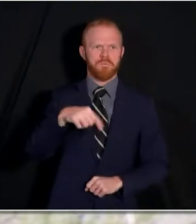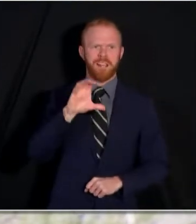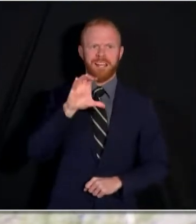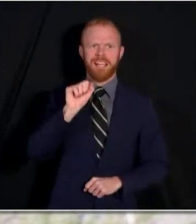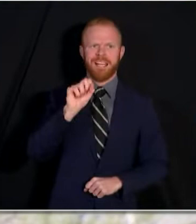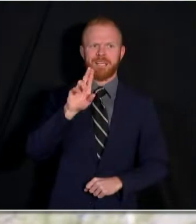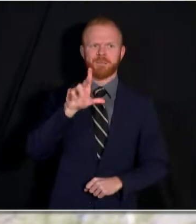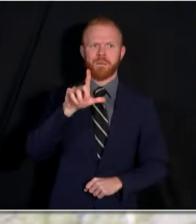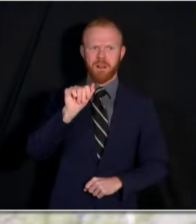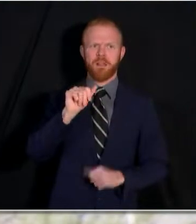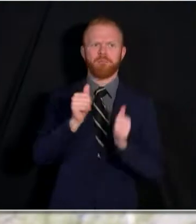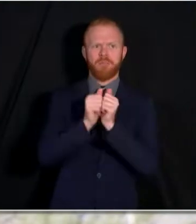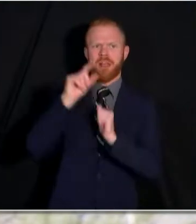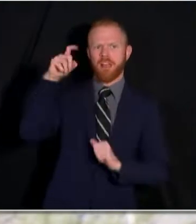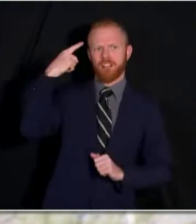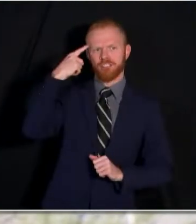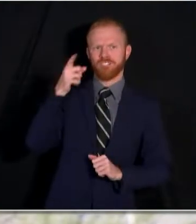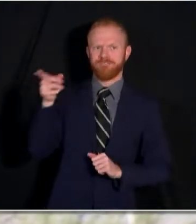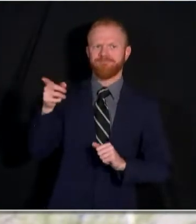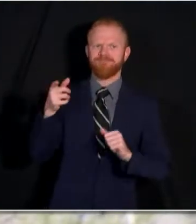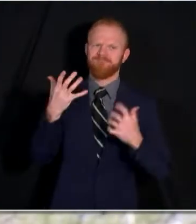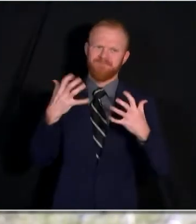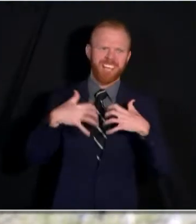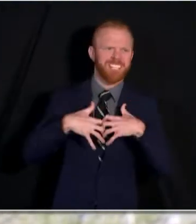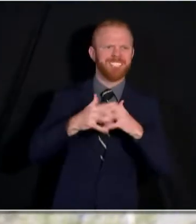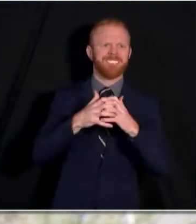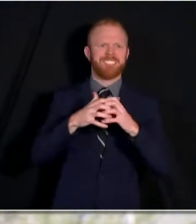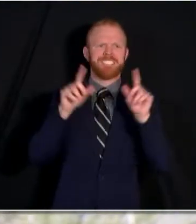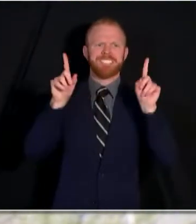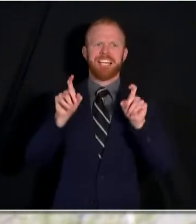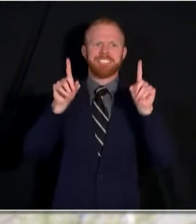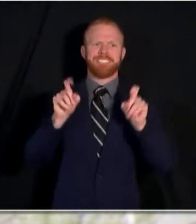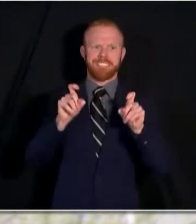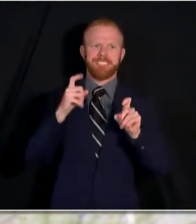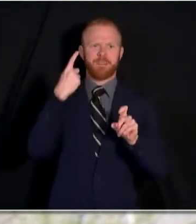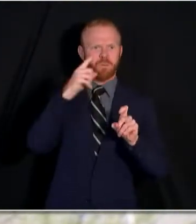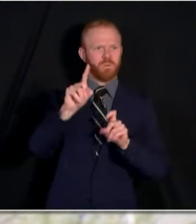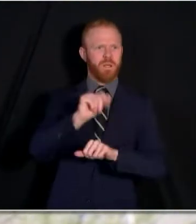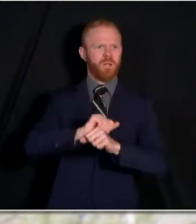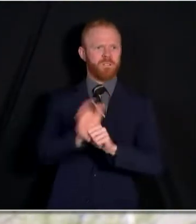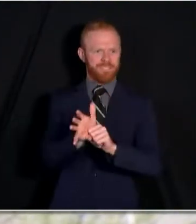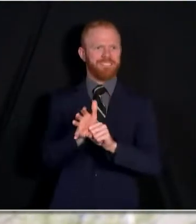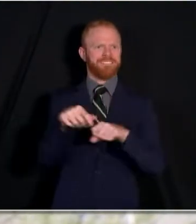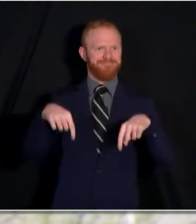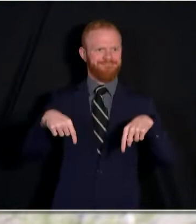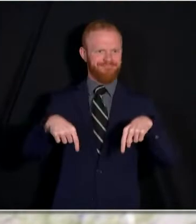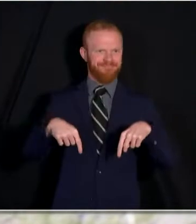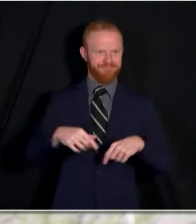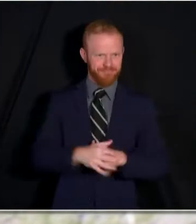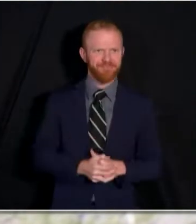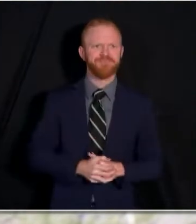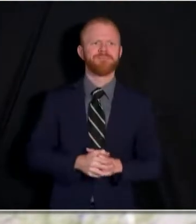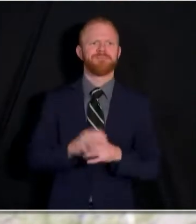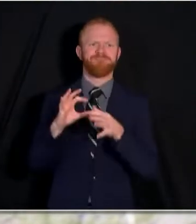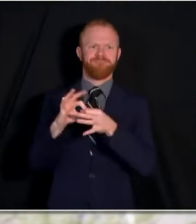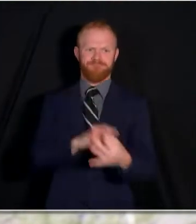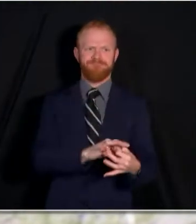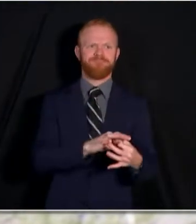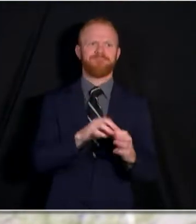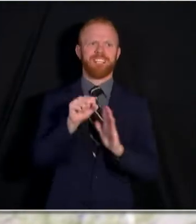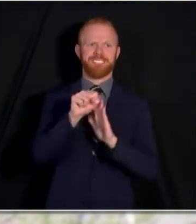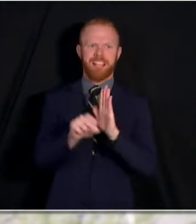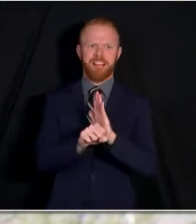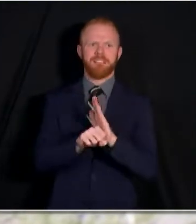to launch COVID-19 testing here on this campus in partnership with our state. We chose this site